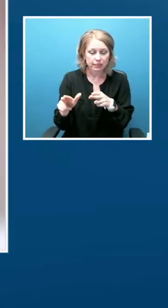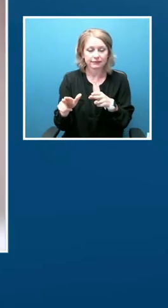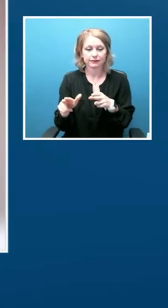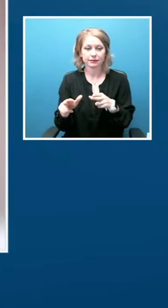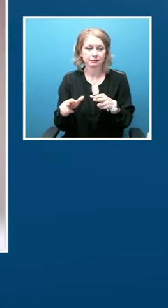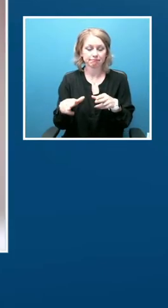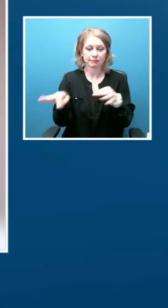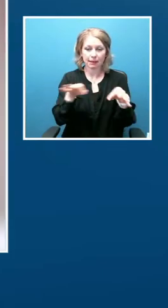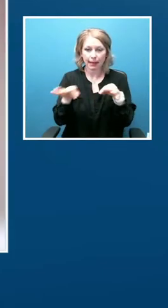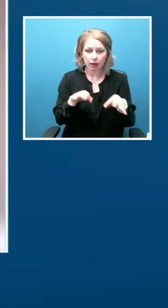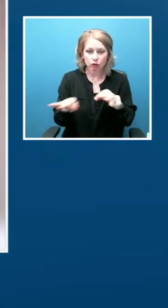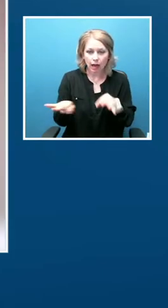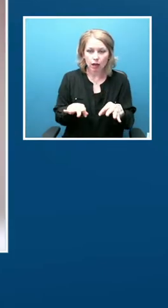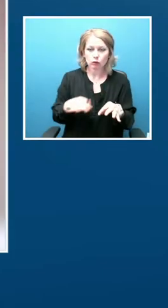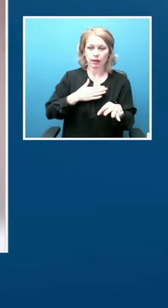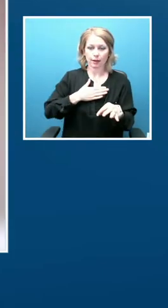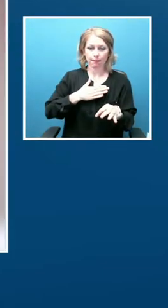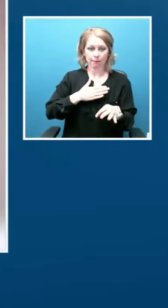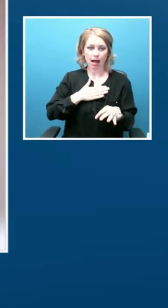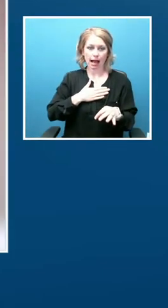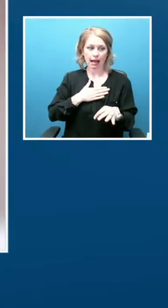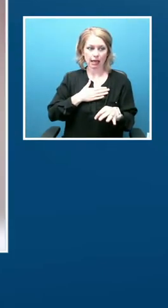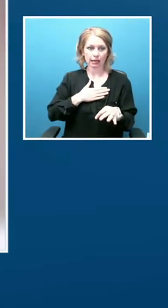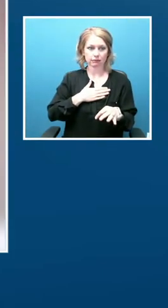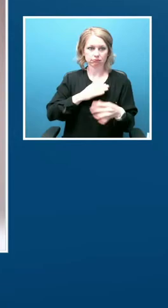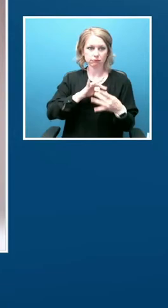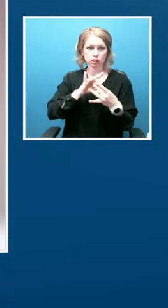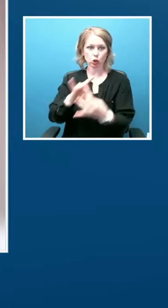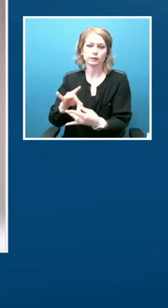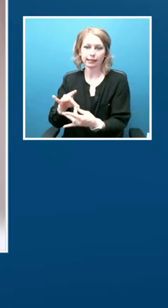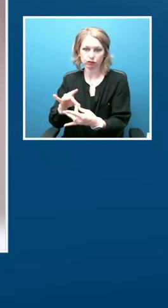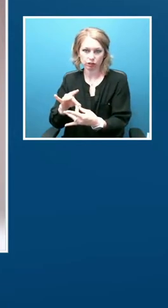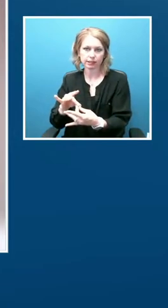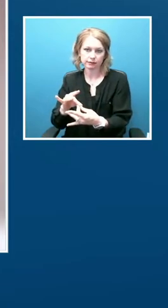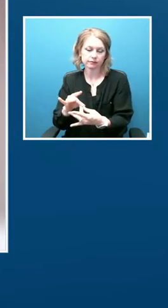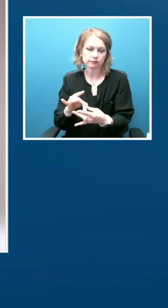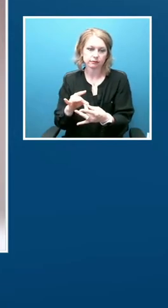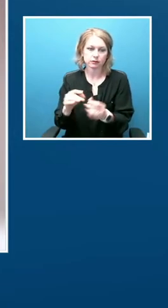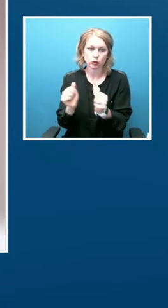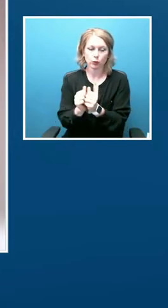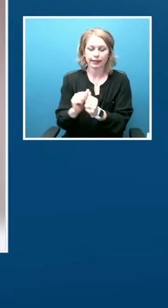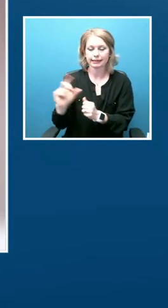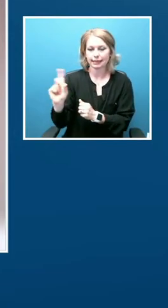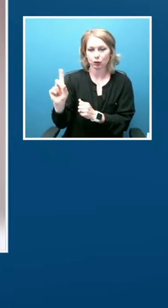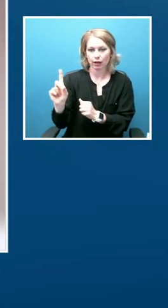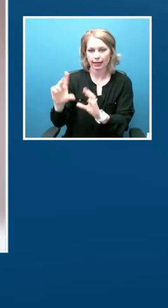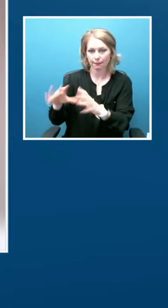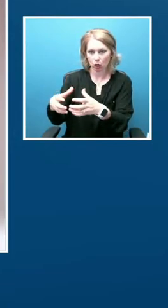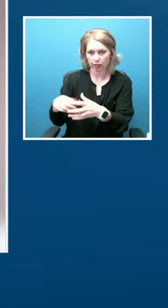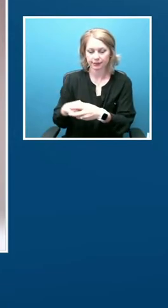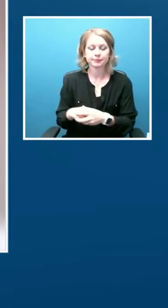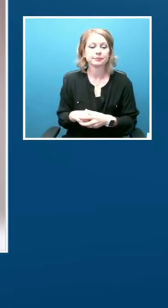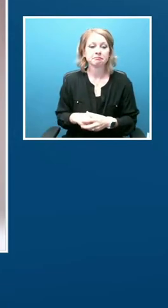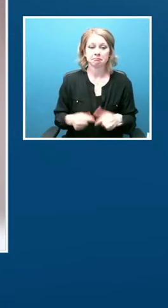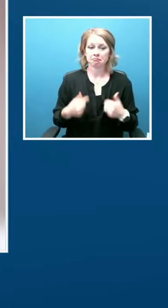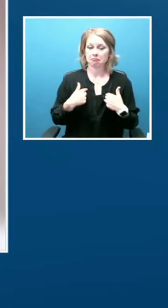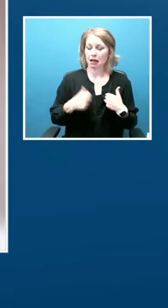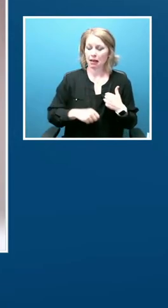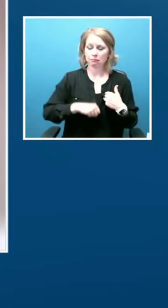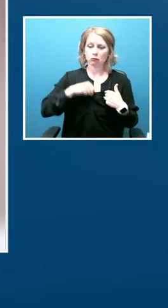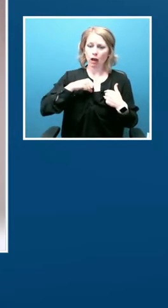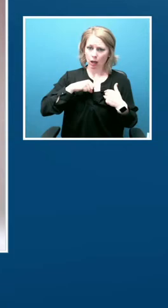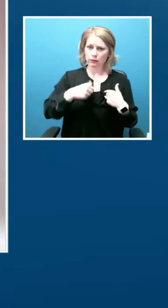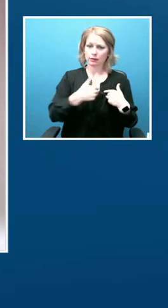of my association work with the Democrat Party. I am a very proud member of